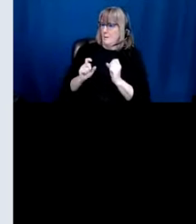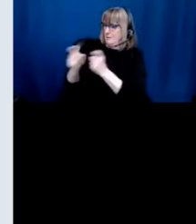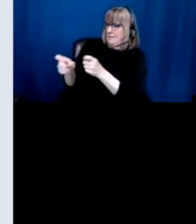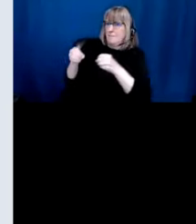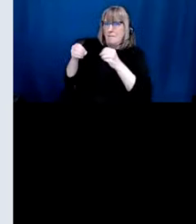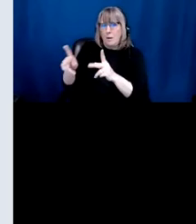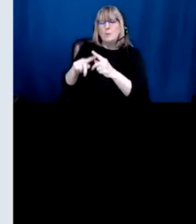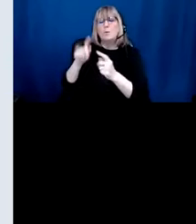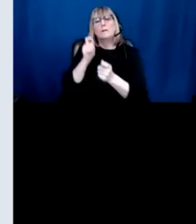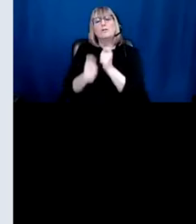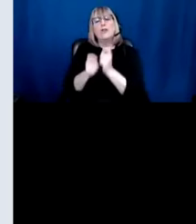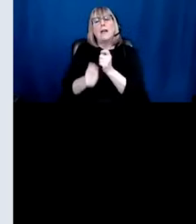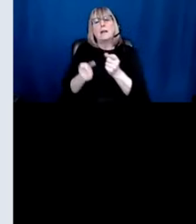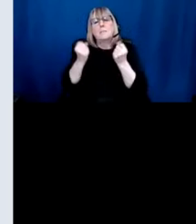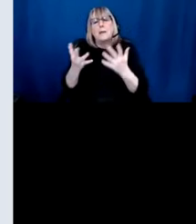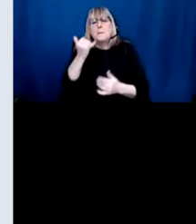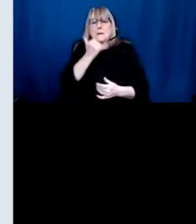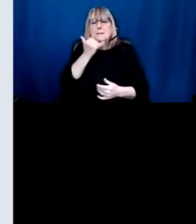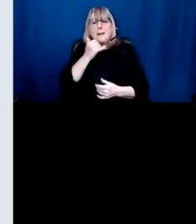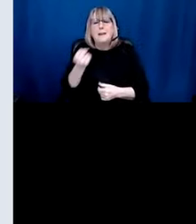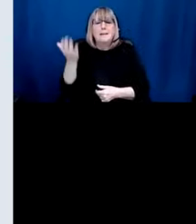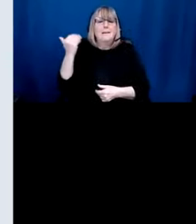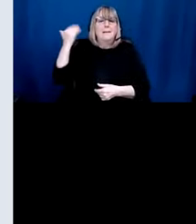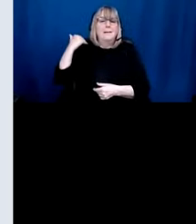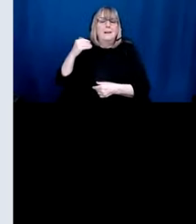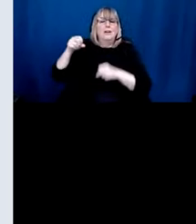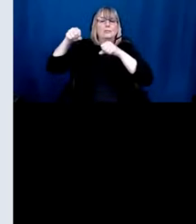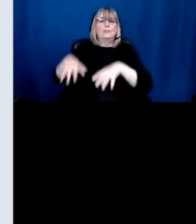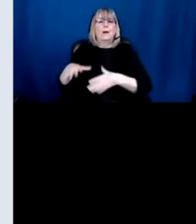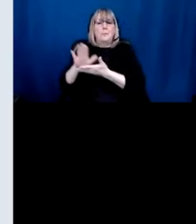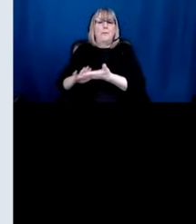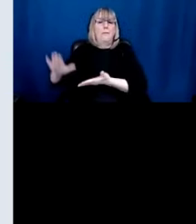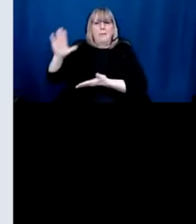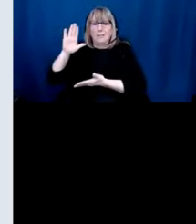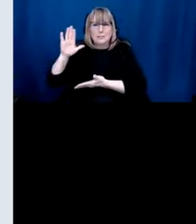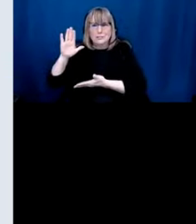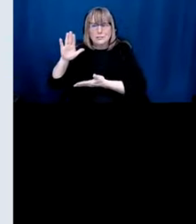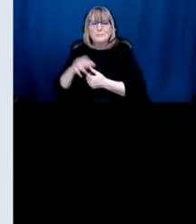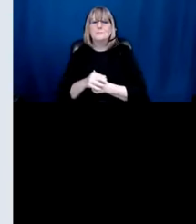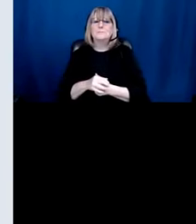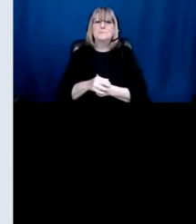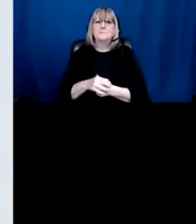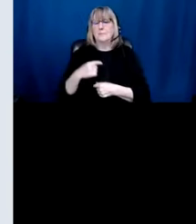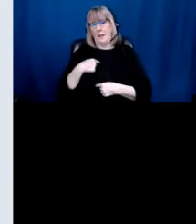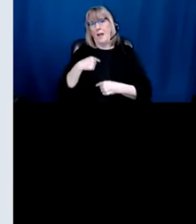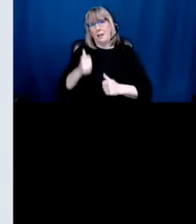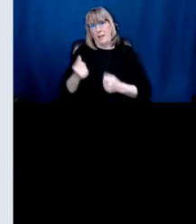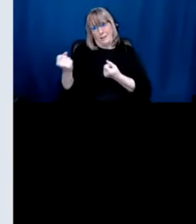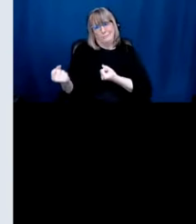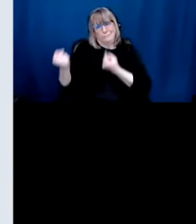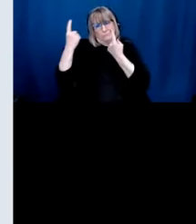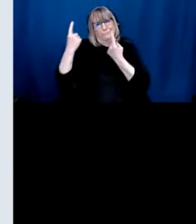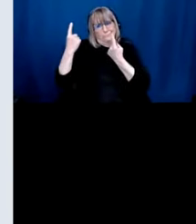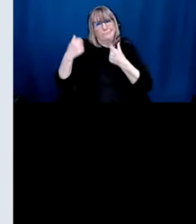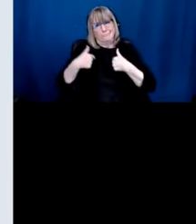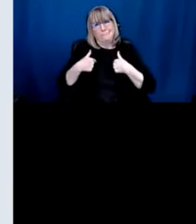correct a mistake she made many years ago. Ella dice que Out of college. otra persona participante dice que